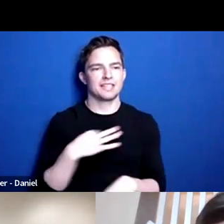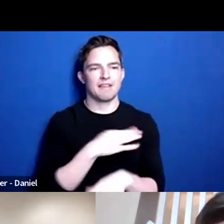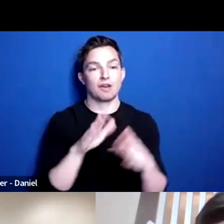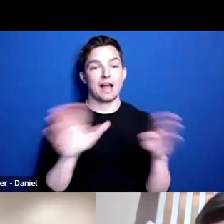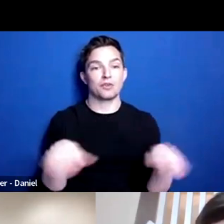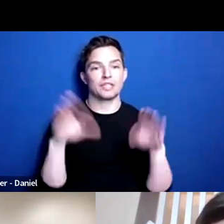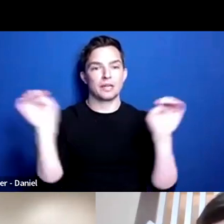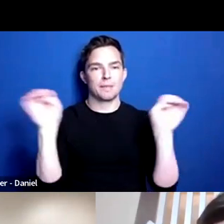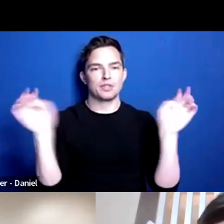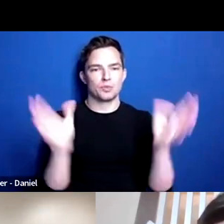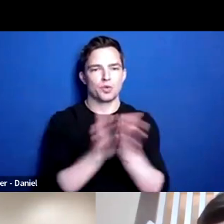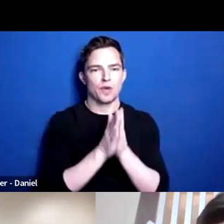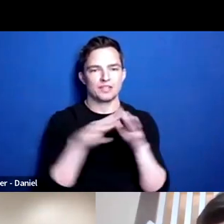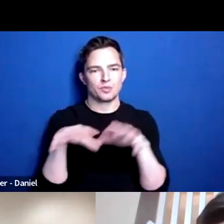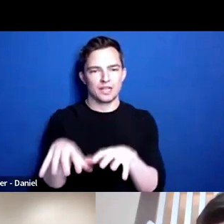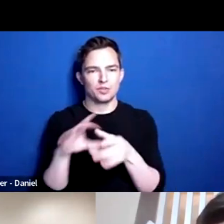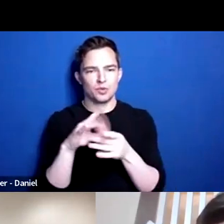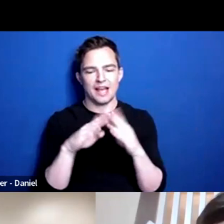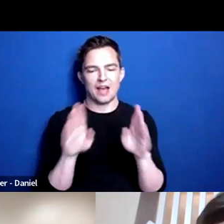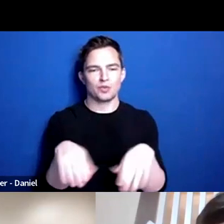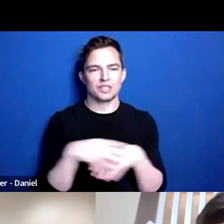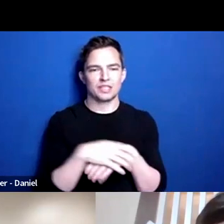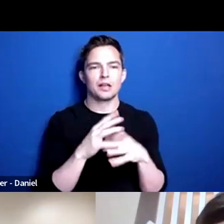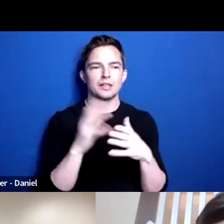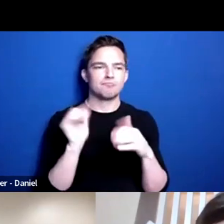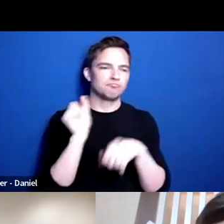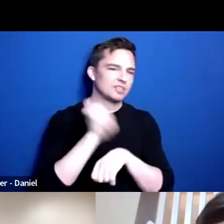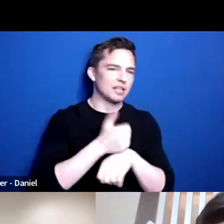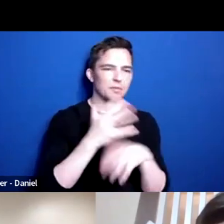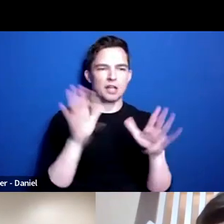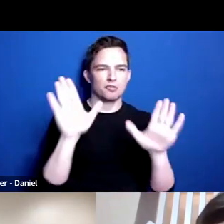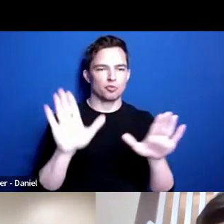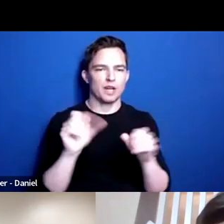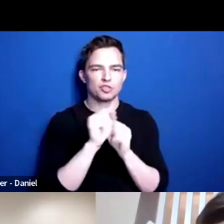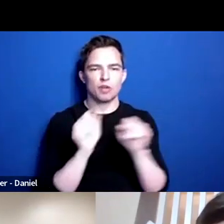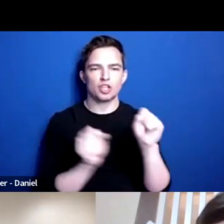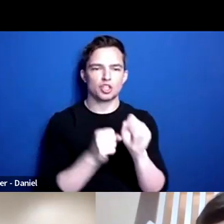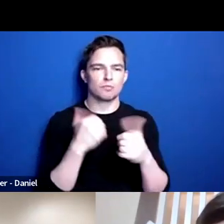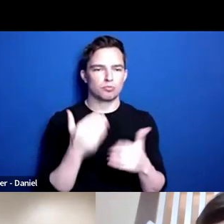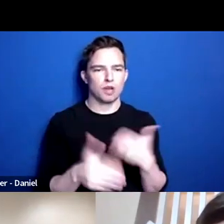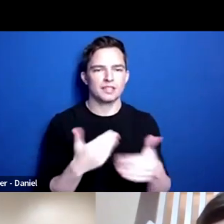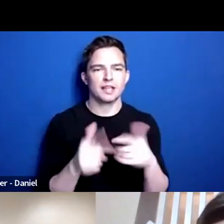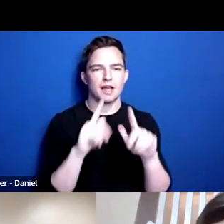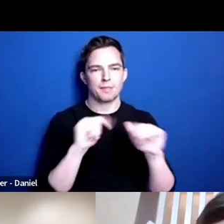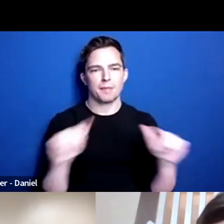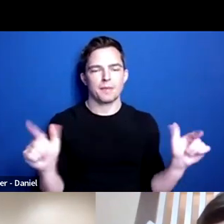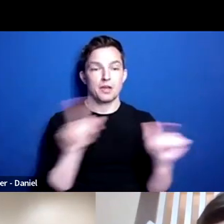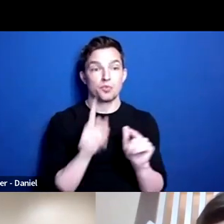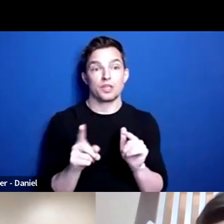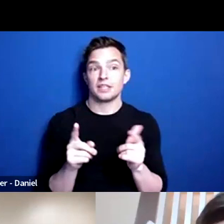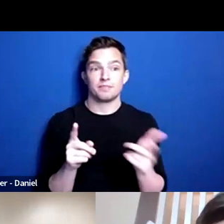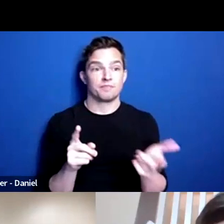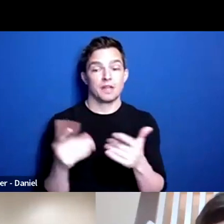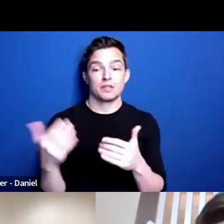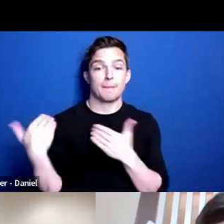and emergency requests, setting up a lot of great structures and processes, and really taking the burden